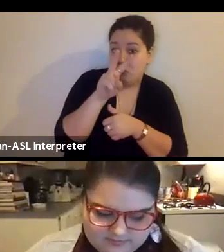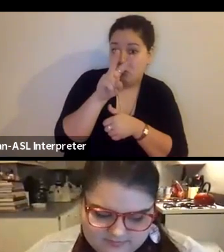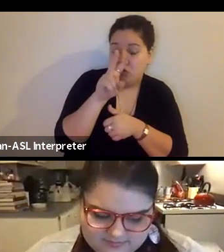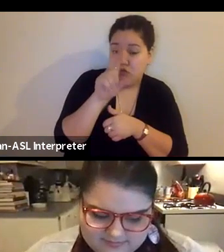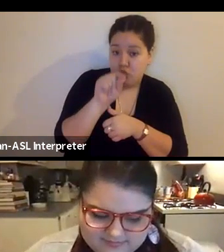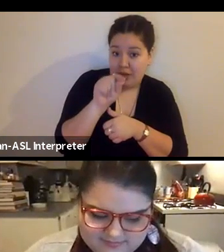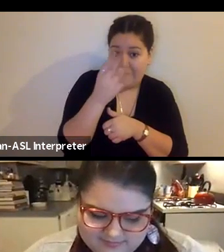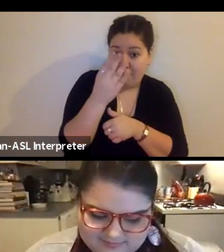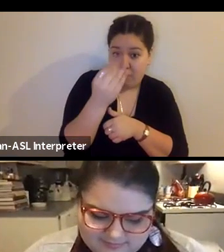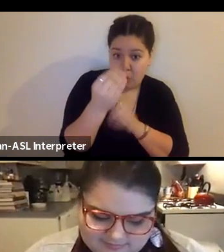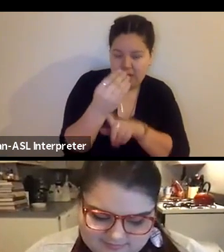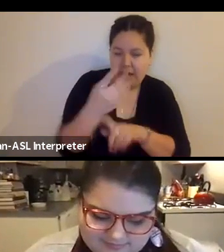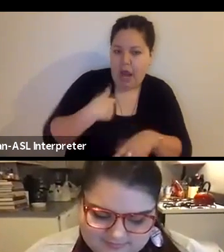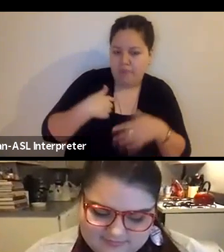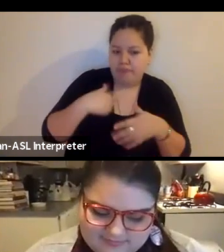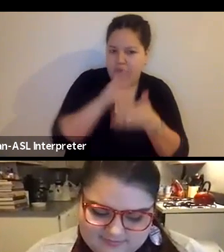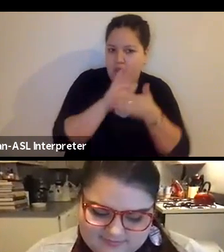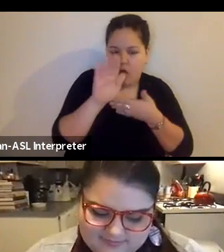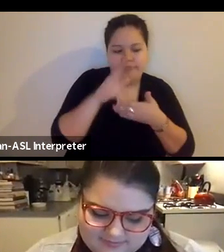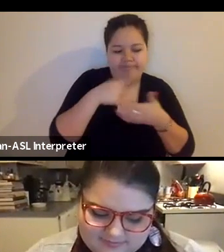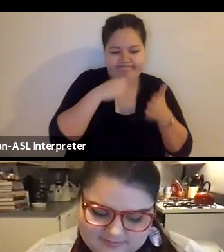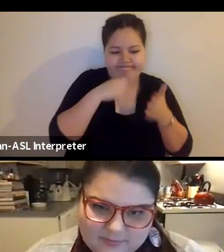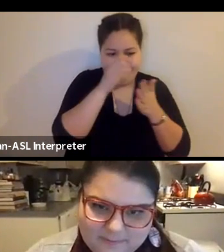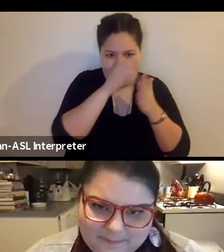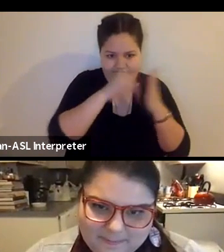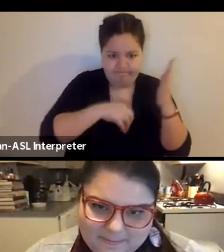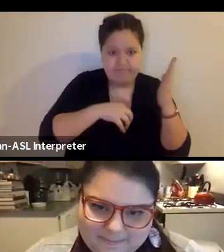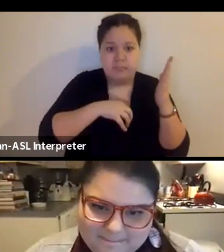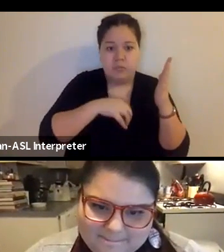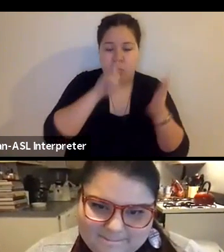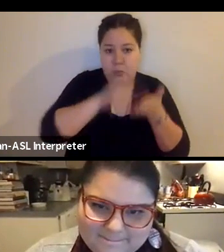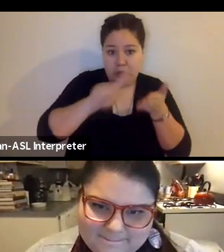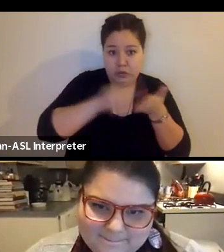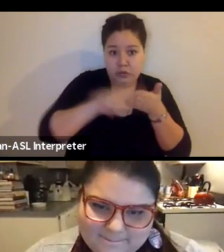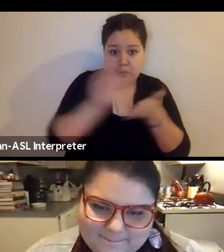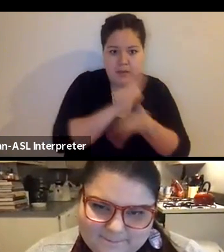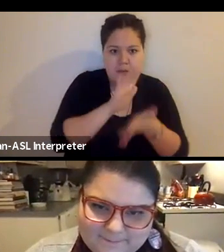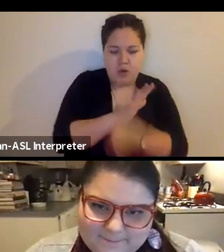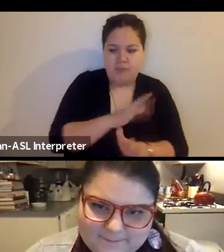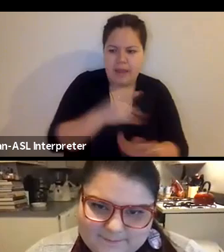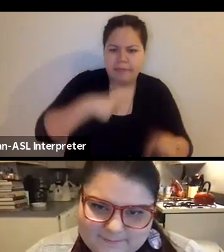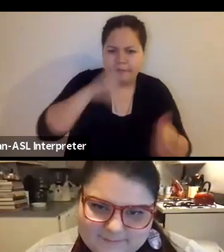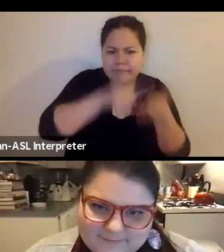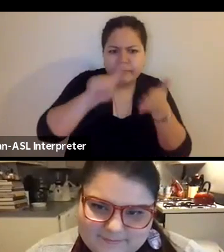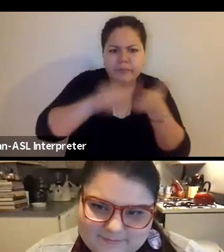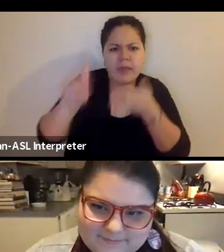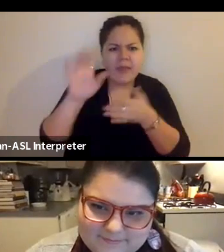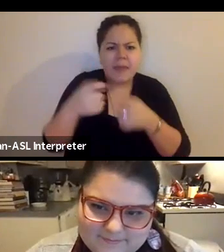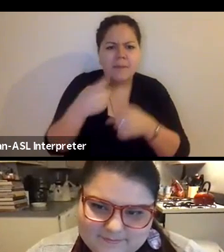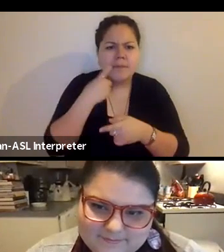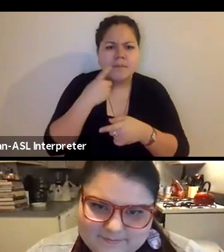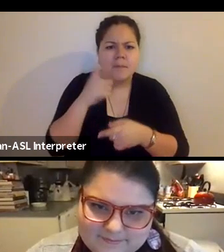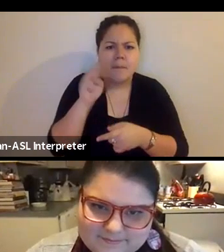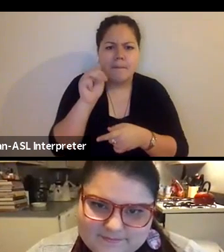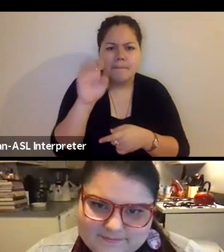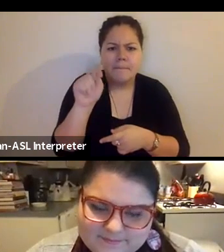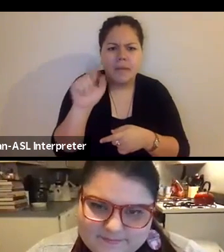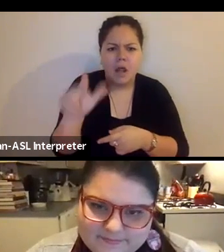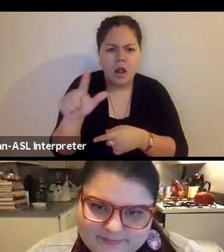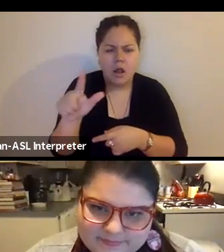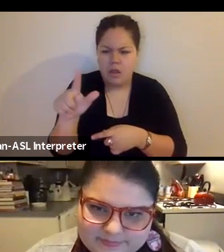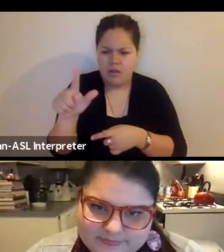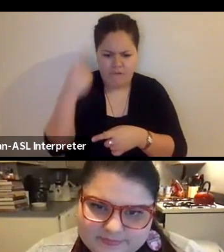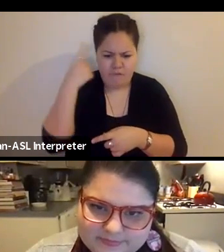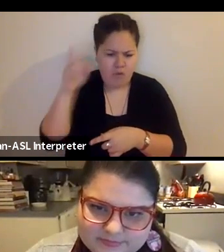paper in college about where these metals are coming from that make our cell phone technology possible, that make our